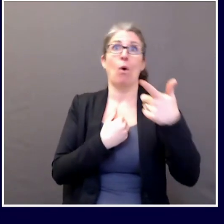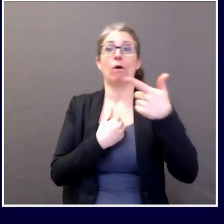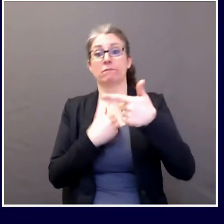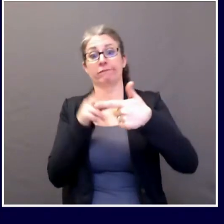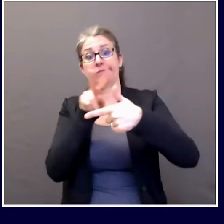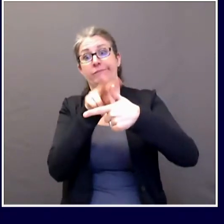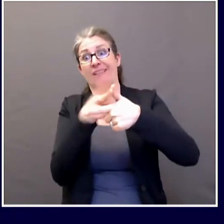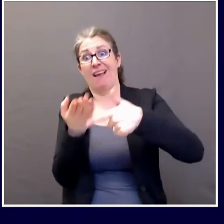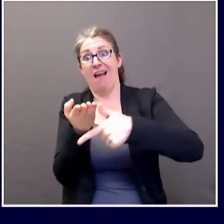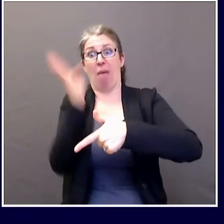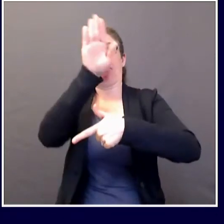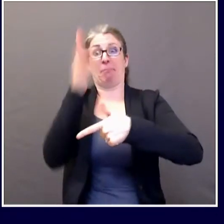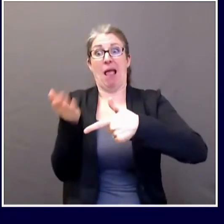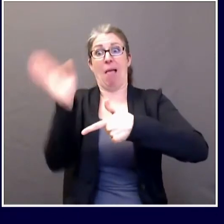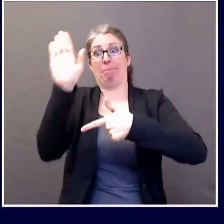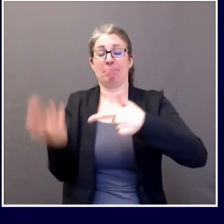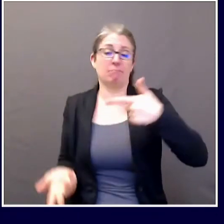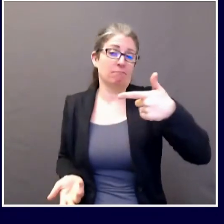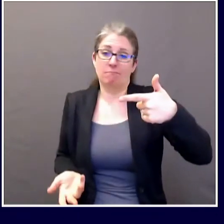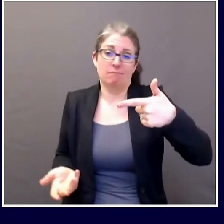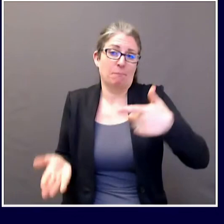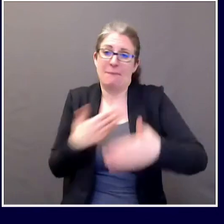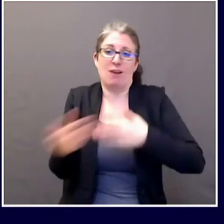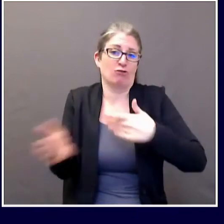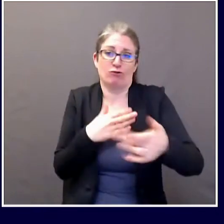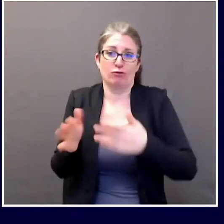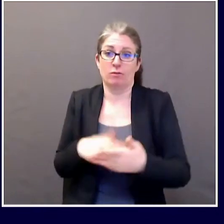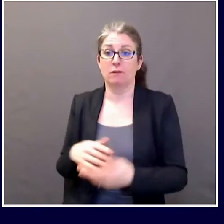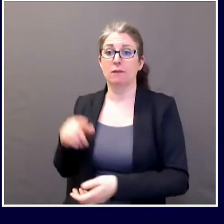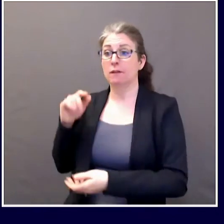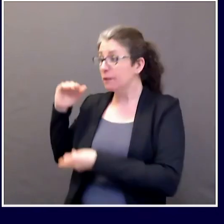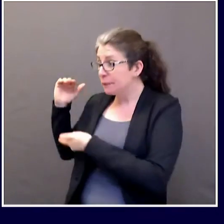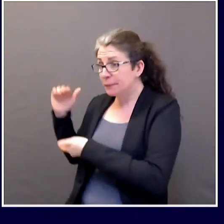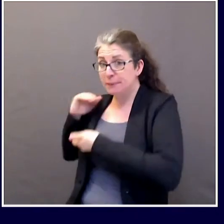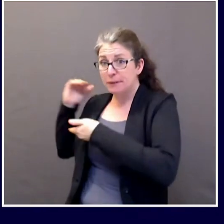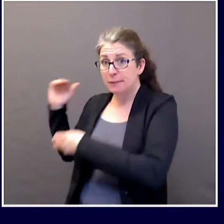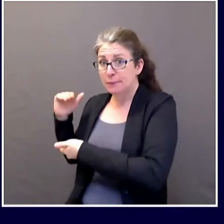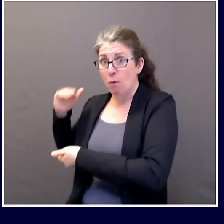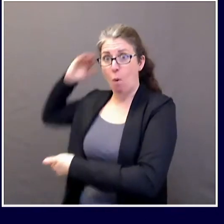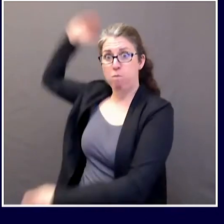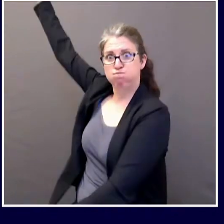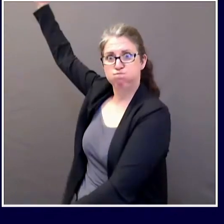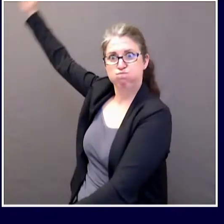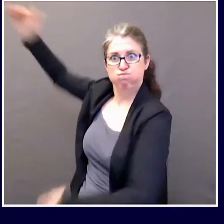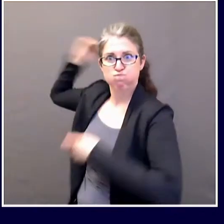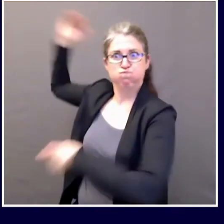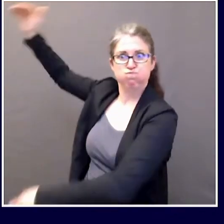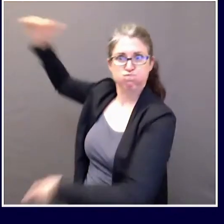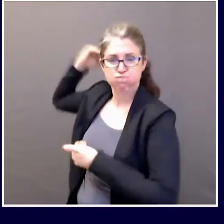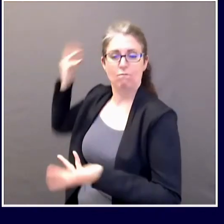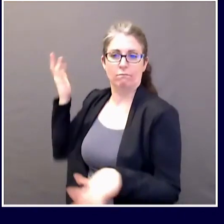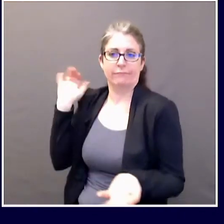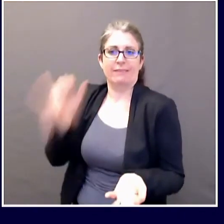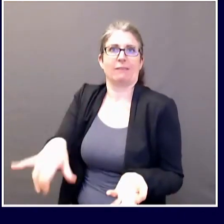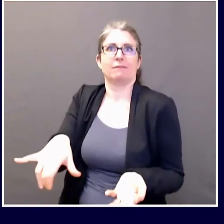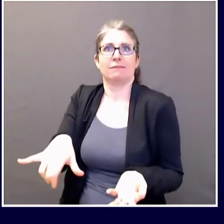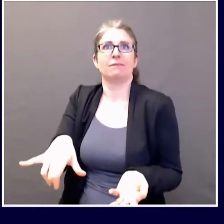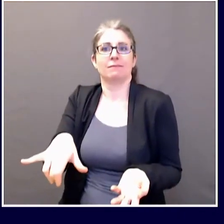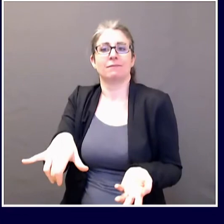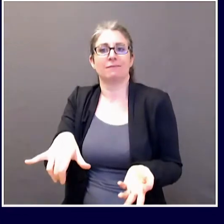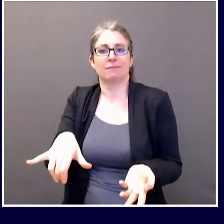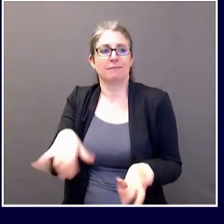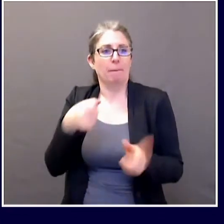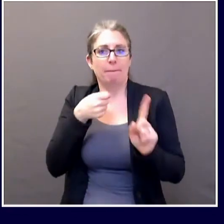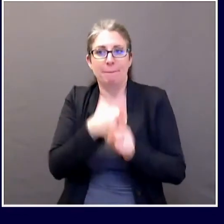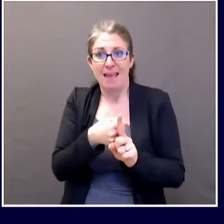that means for potential opportunities for vaccination. So supply continues to govern speed. But let me talk more generally